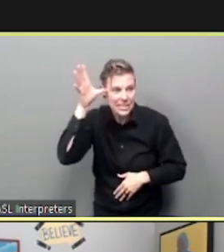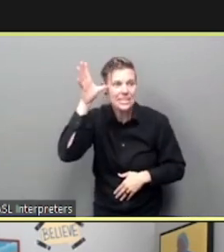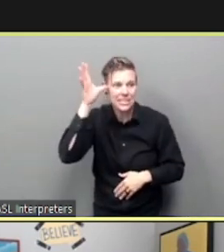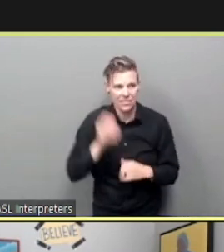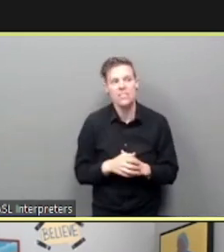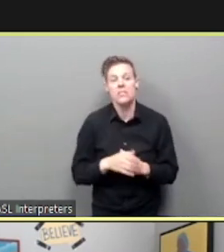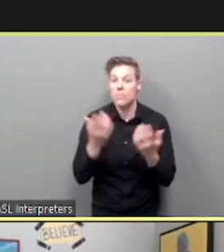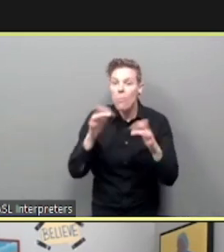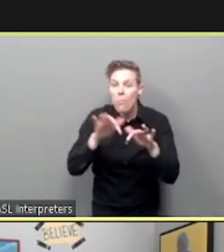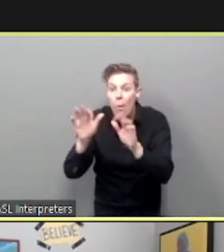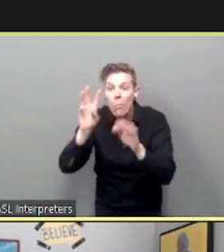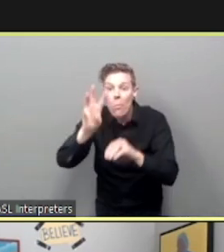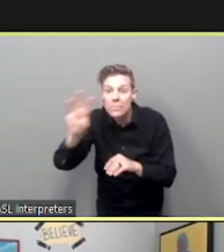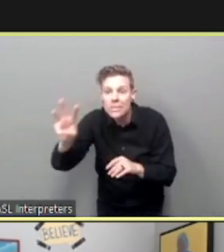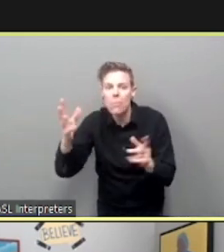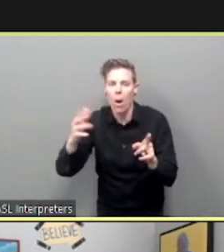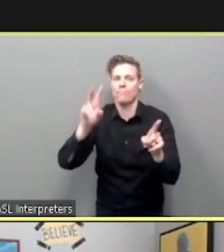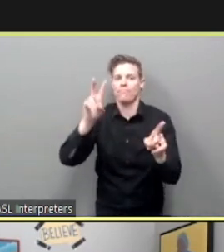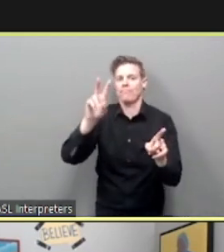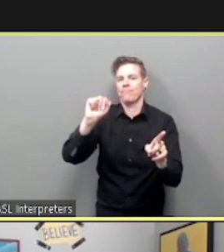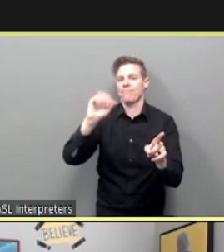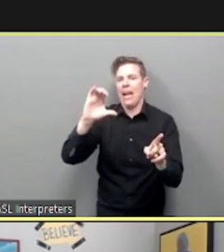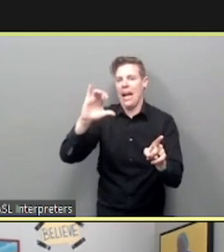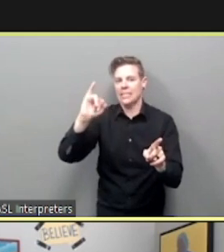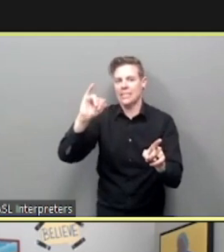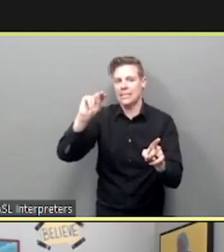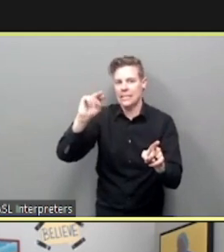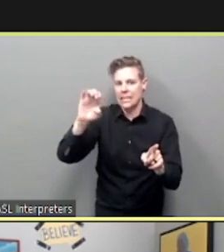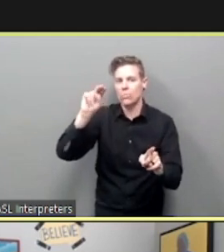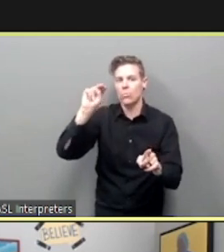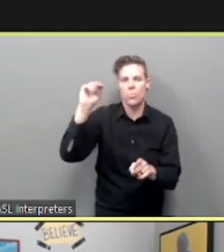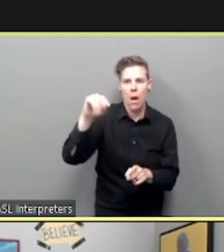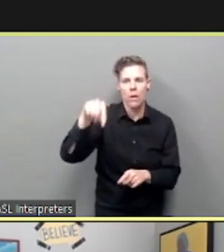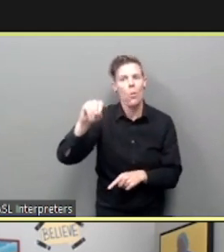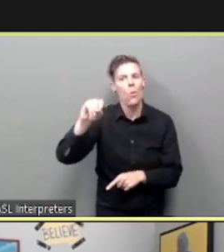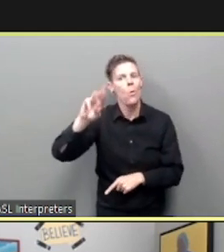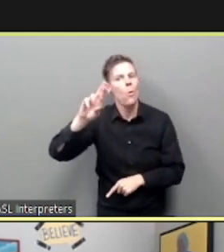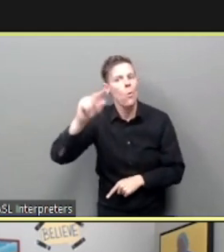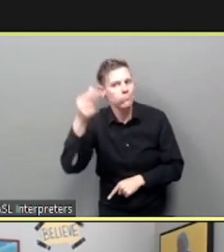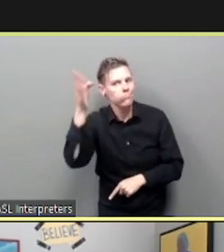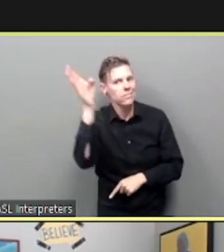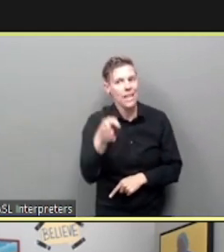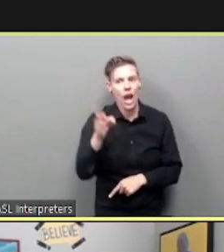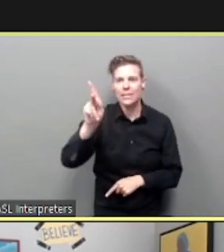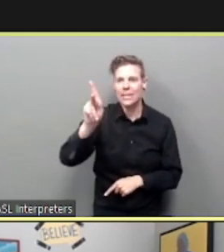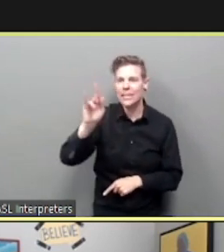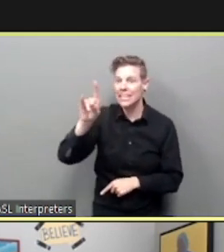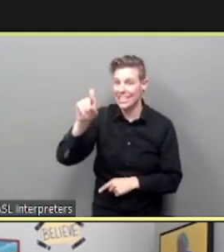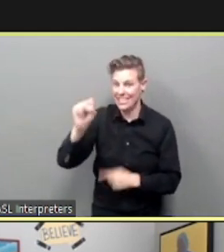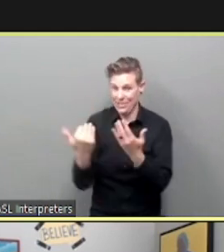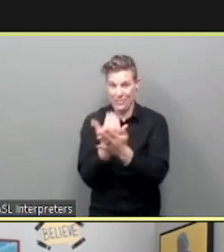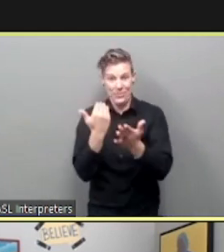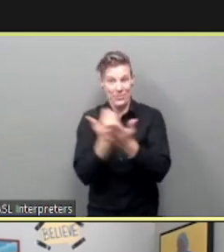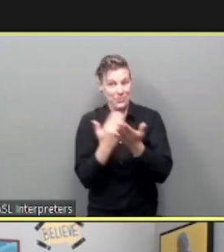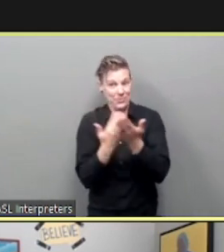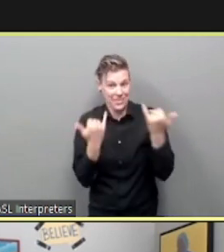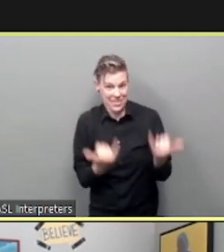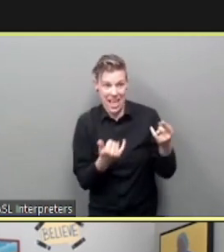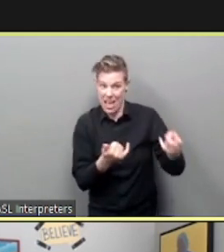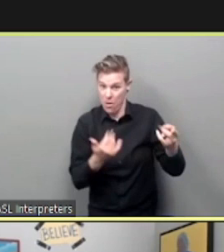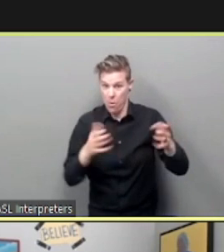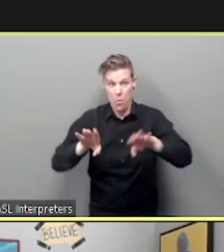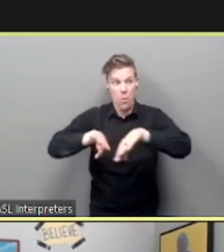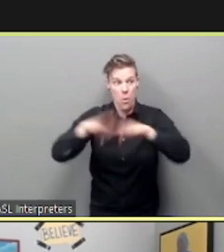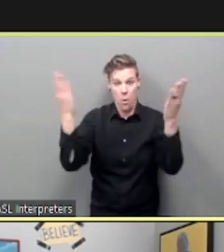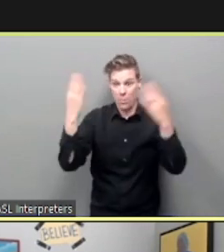vaccinenewmexico.org/kids. So you can start doing that now. As soon as you see the show, you can do that. Next slide.